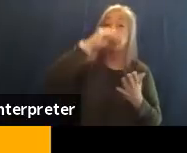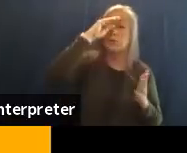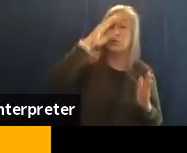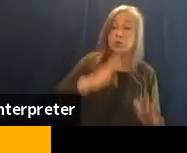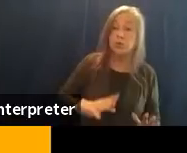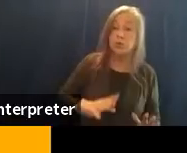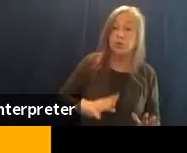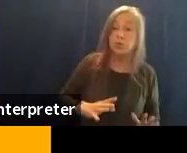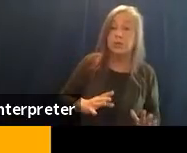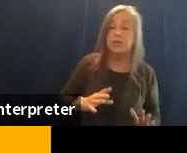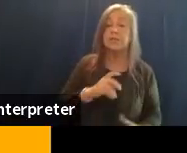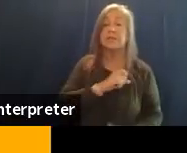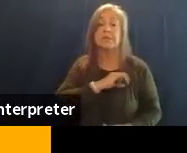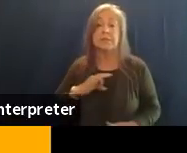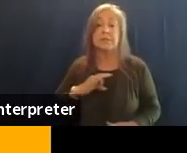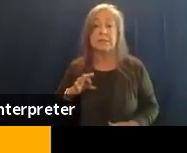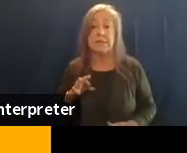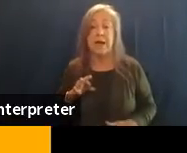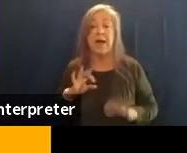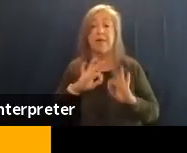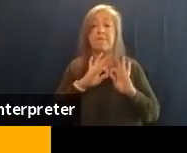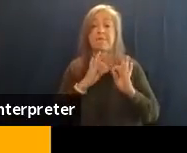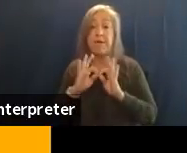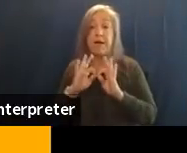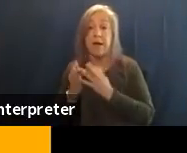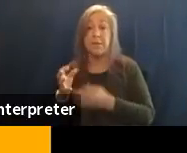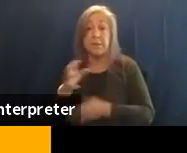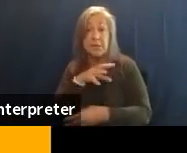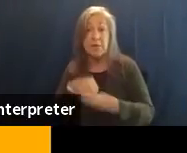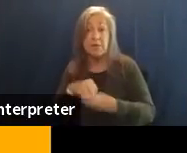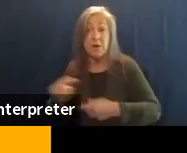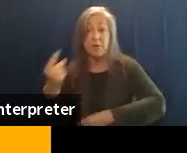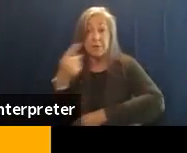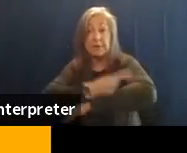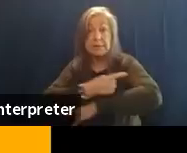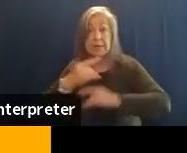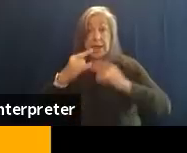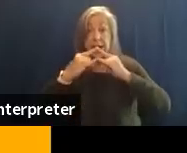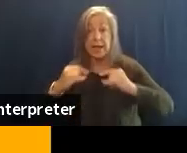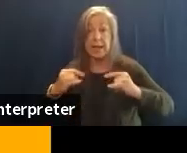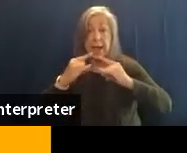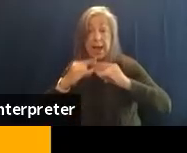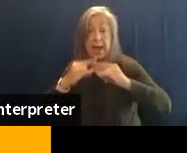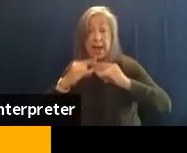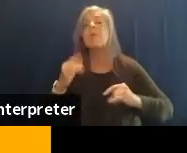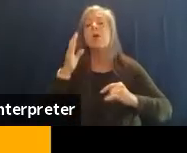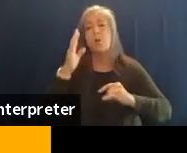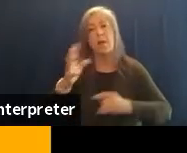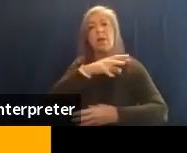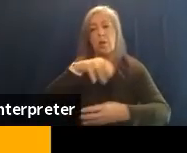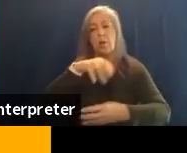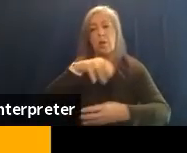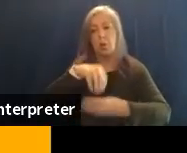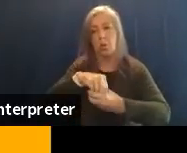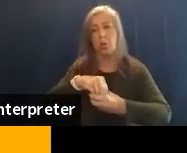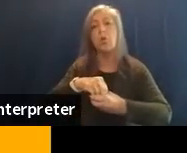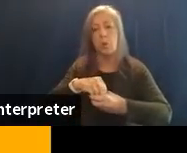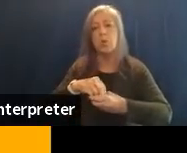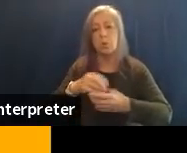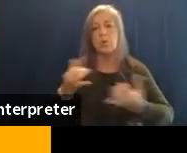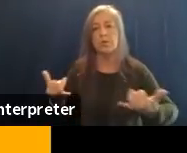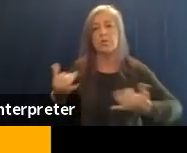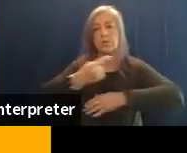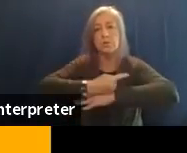who are going to be in the day camp, the SPS day camps, and in Express. And we've been running an Express program since last